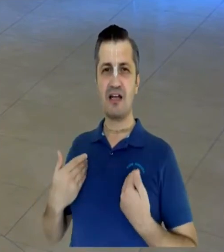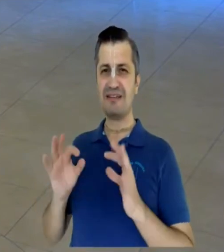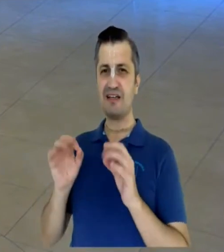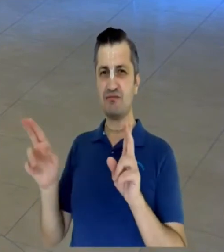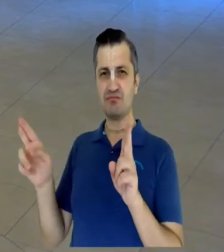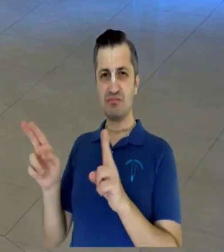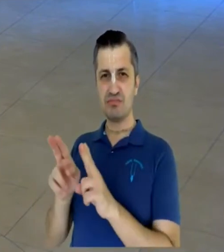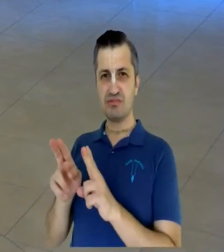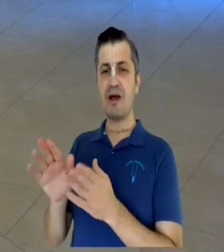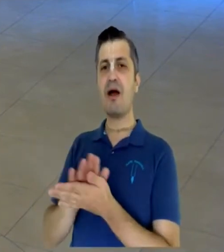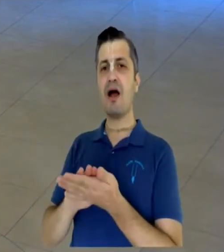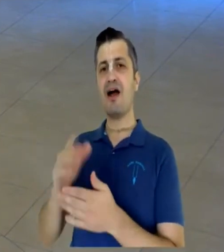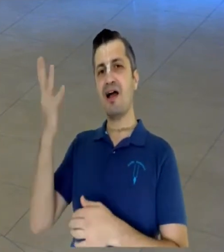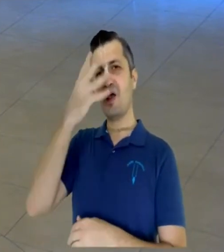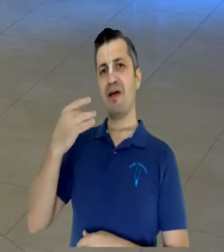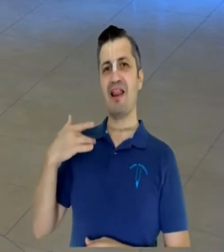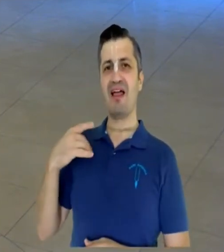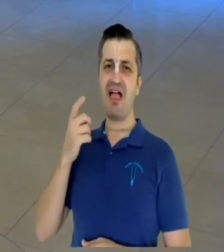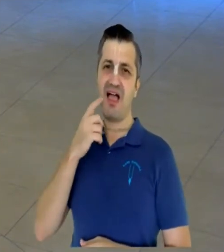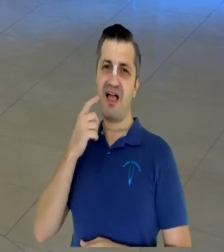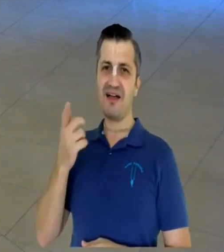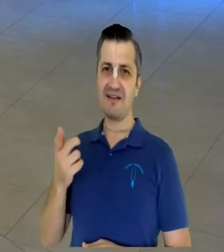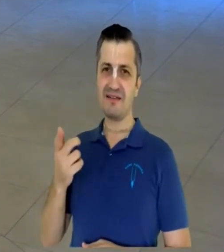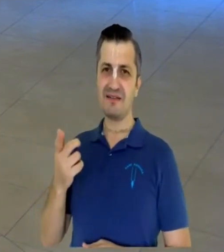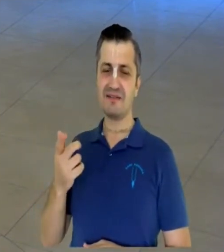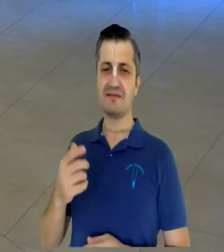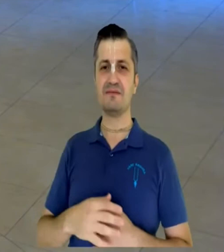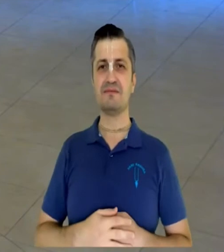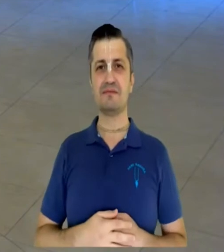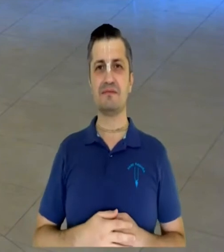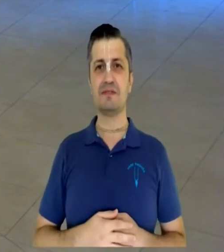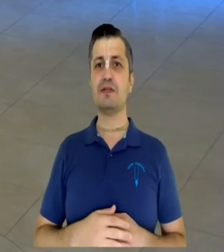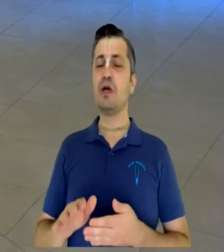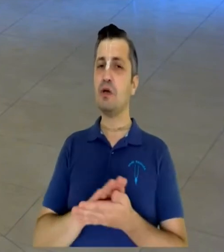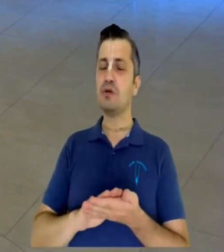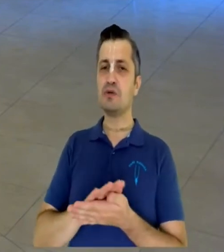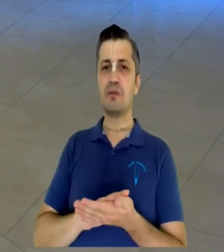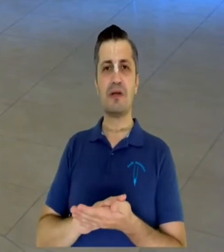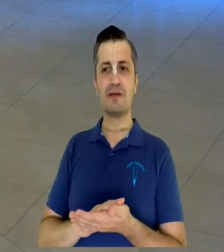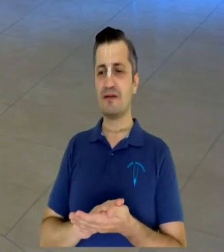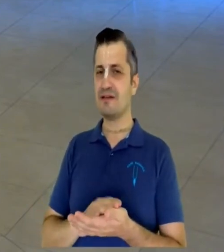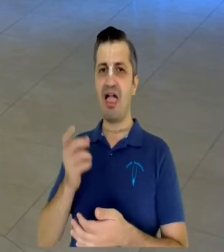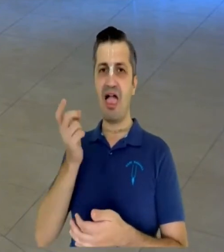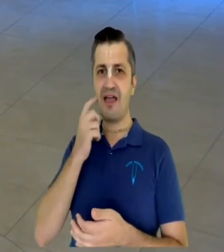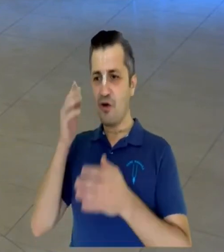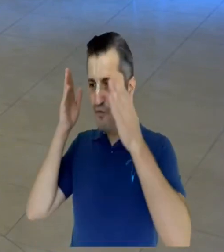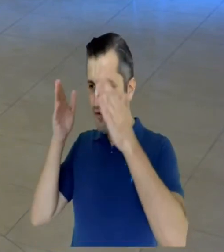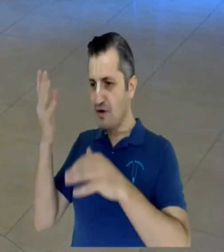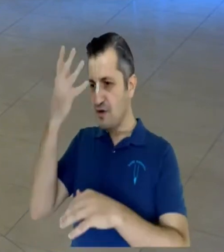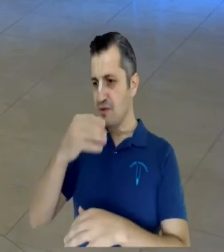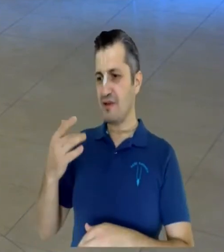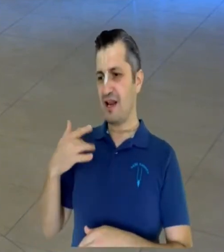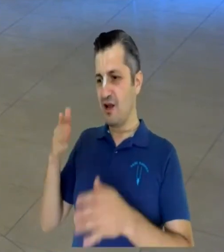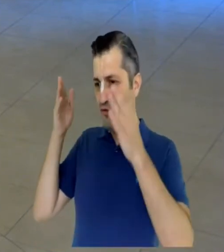they don't tend to be able to focus so much on spiritual life. But obviously, for